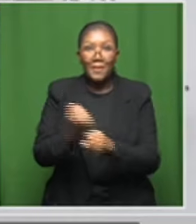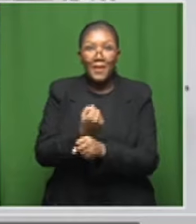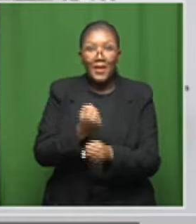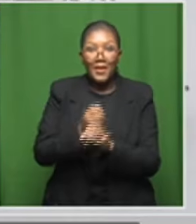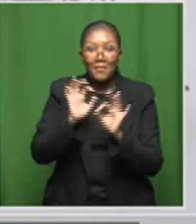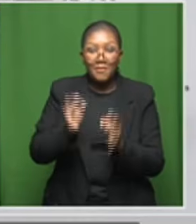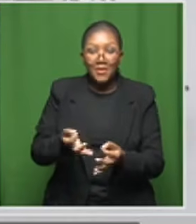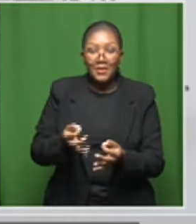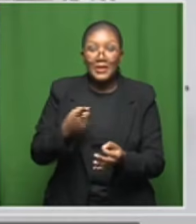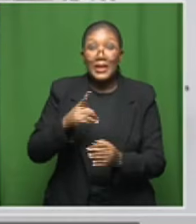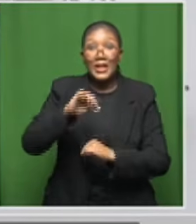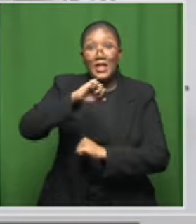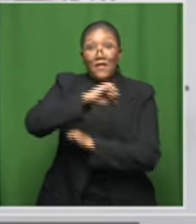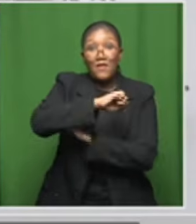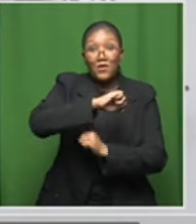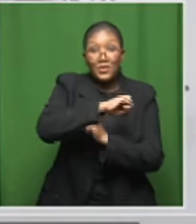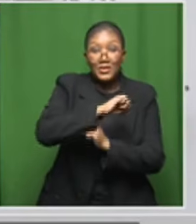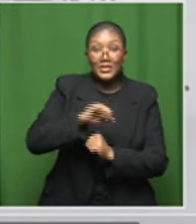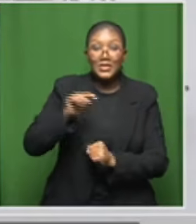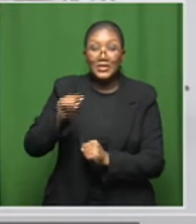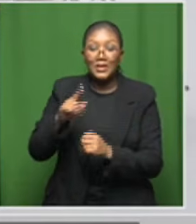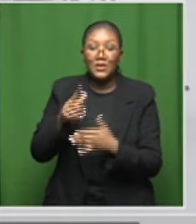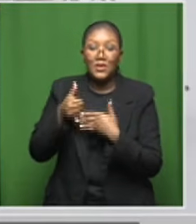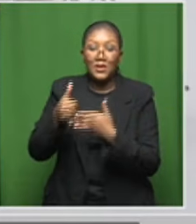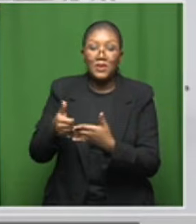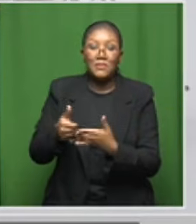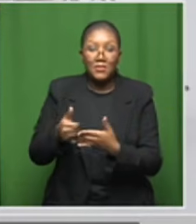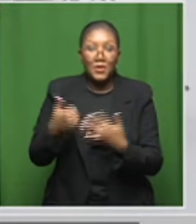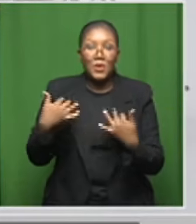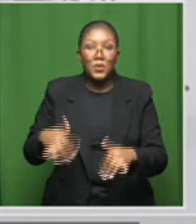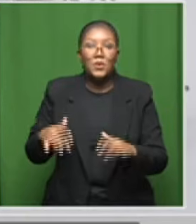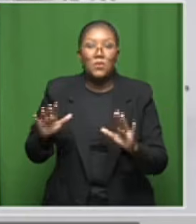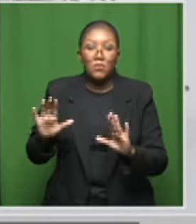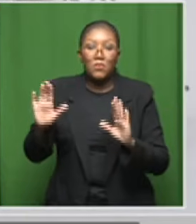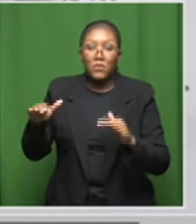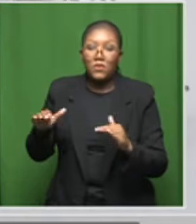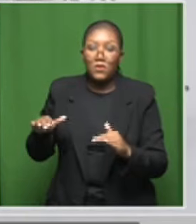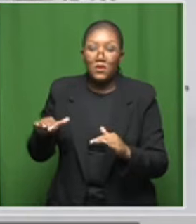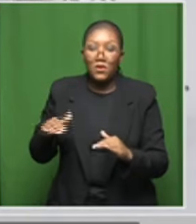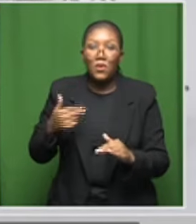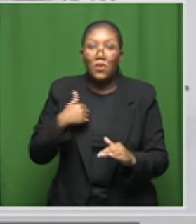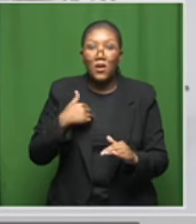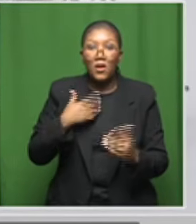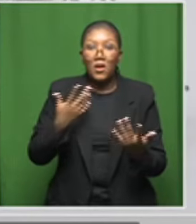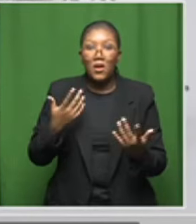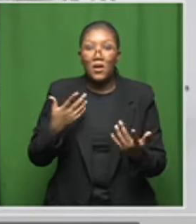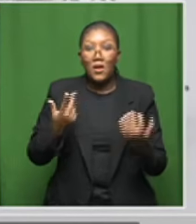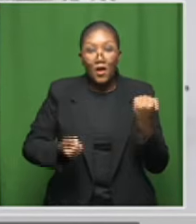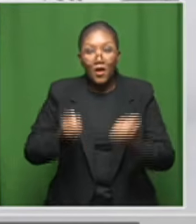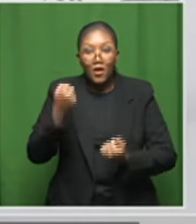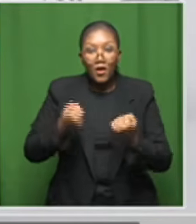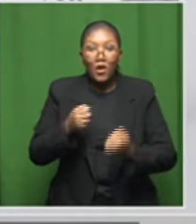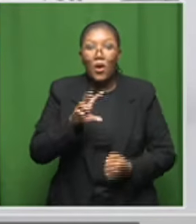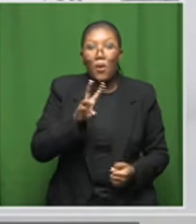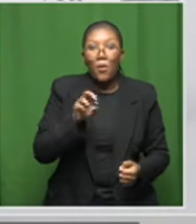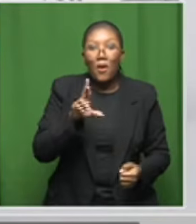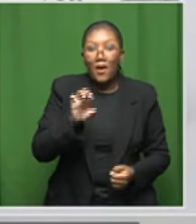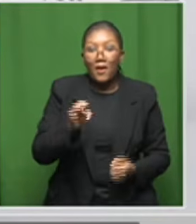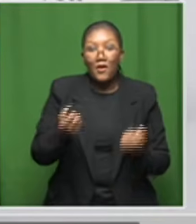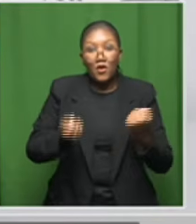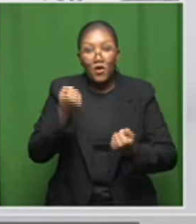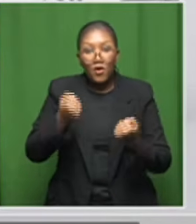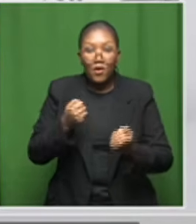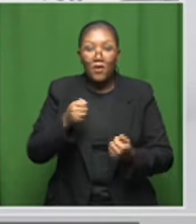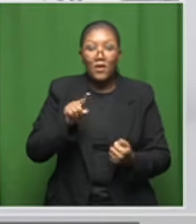foundation took its guidance and its cue from the wire cars themselves. We want to exist on behalf